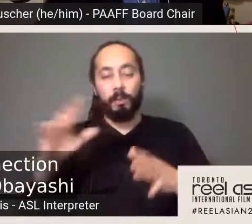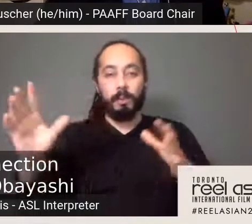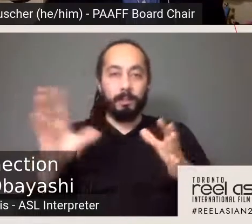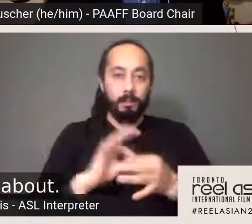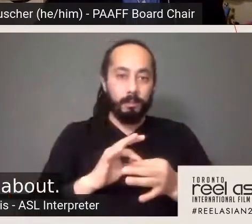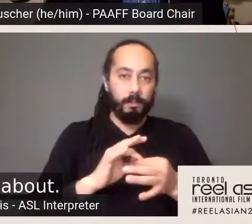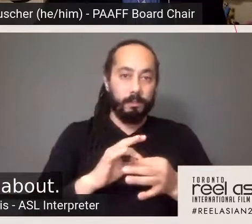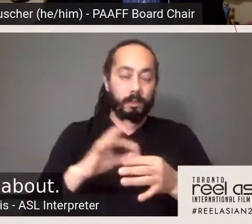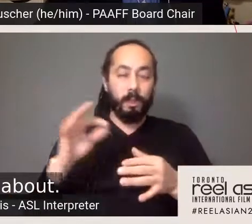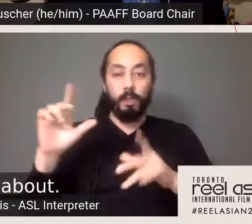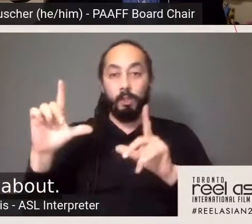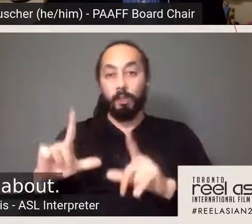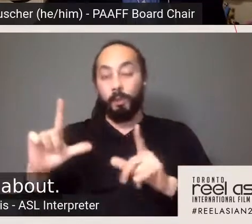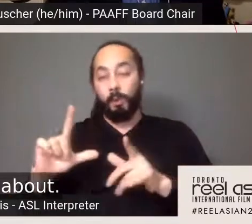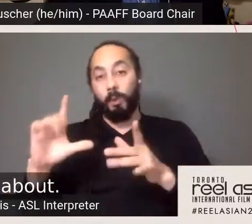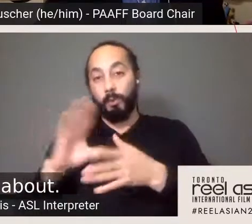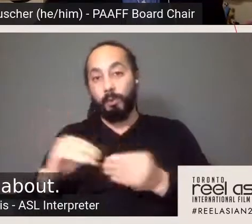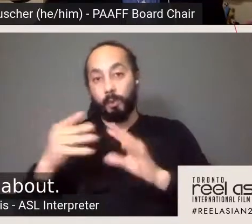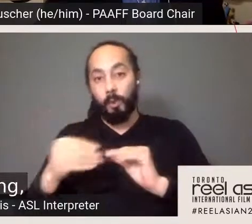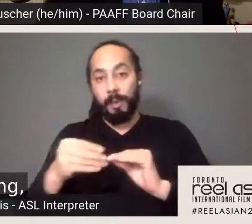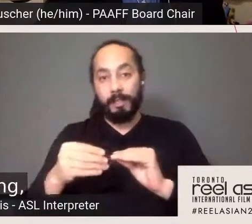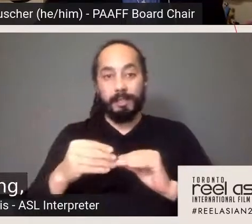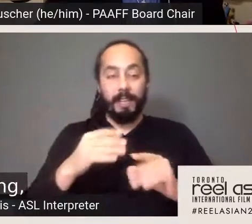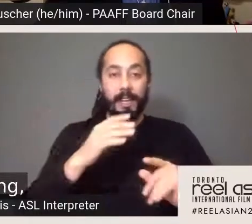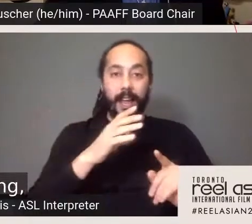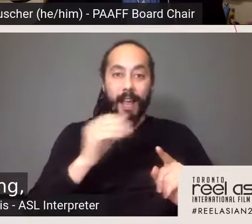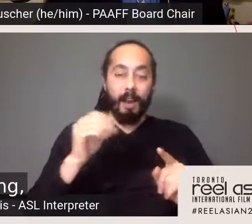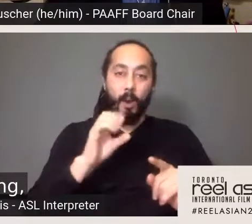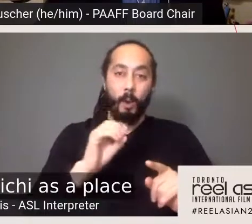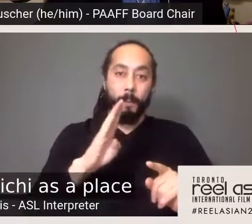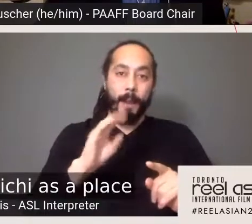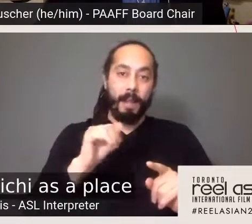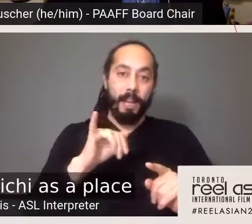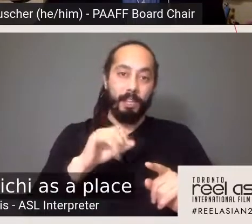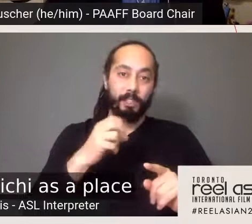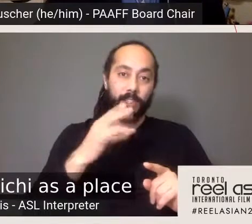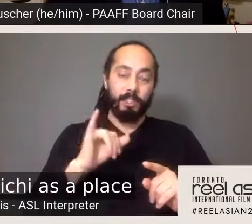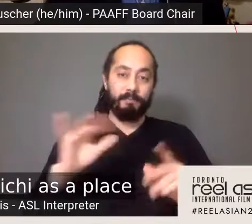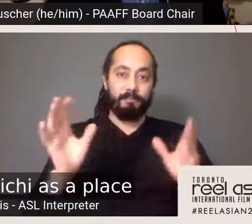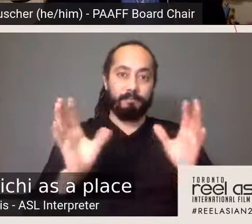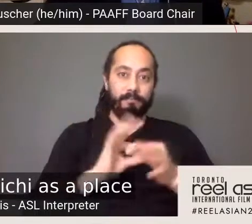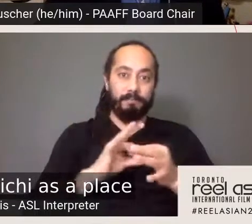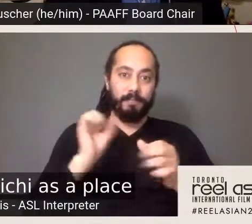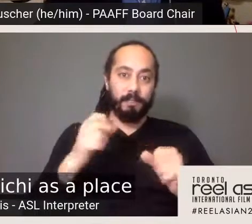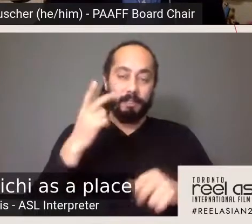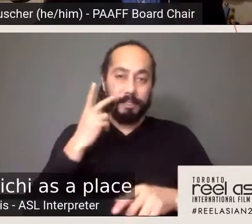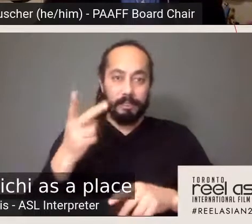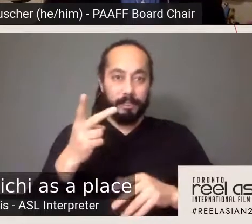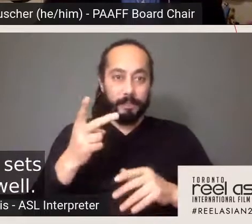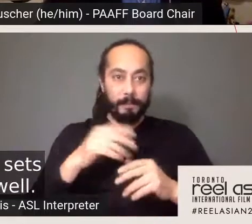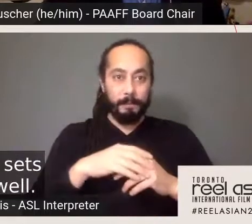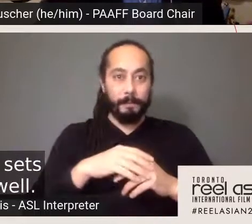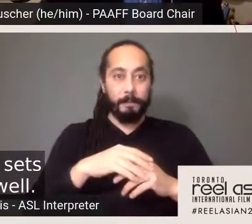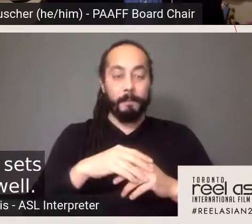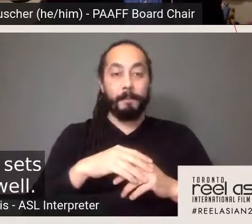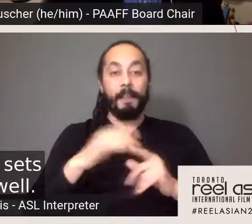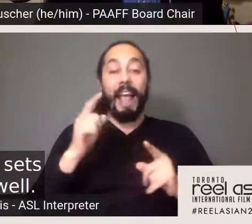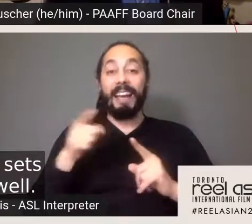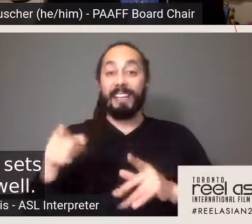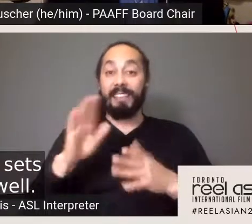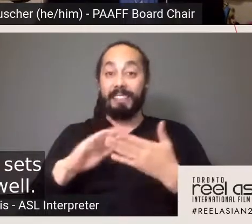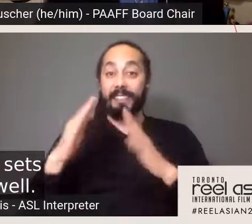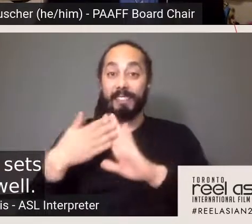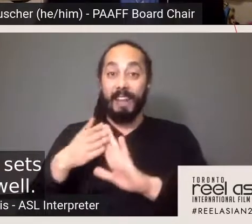and Obayashi that we can think about. That's one thing, the significance of Onomichi as a place where the